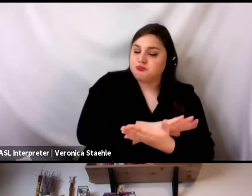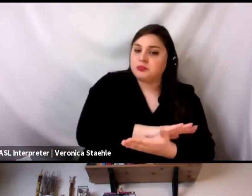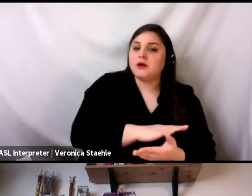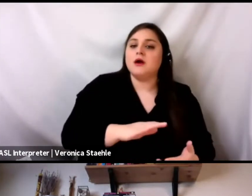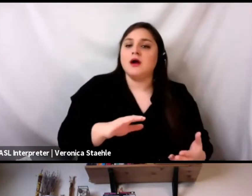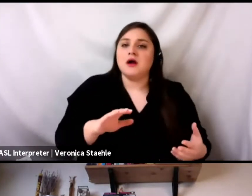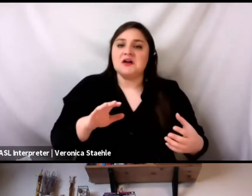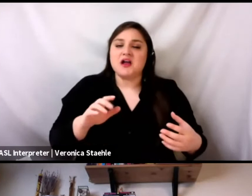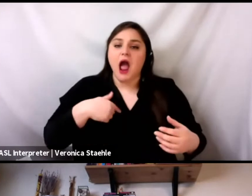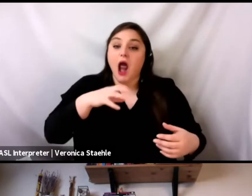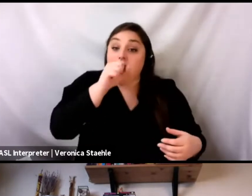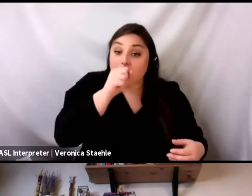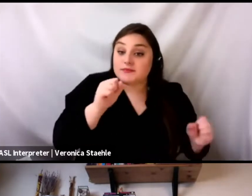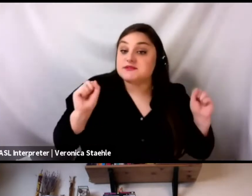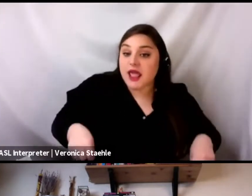been said.